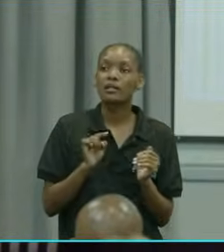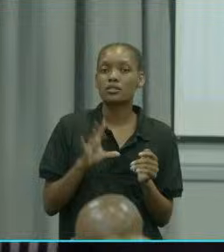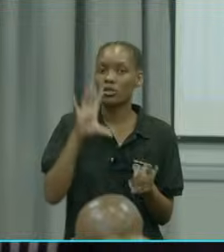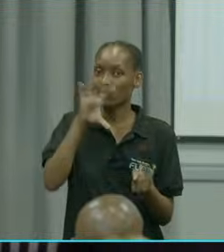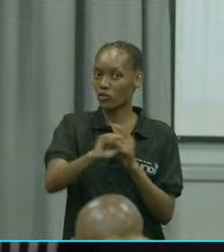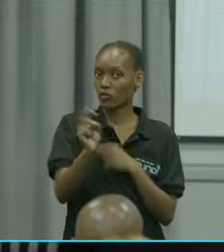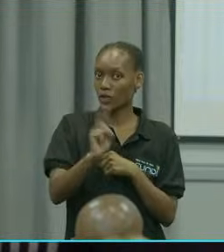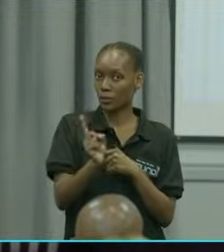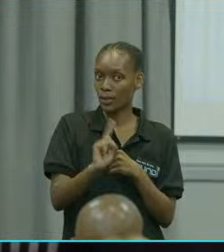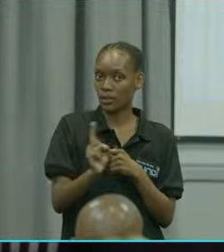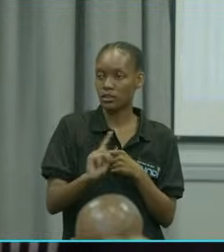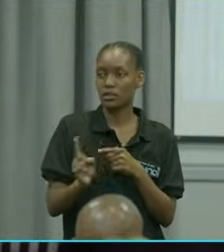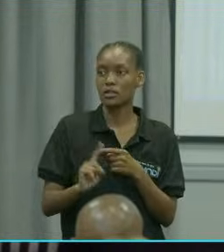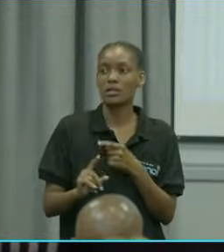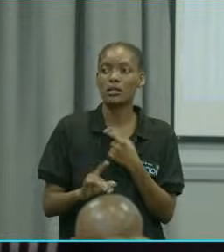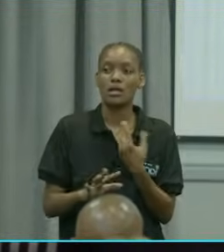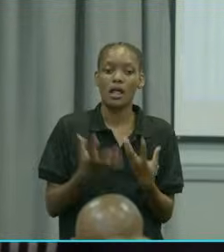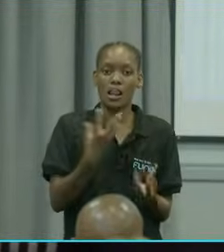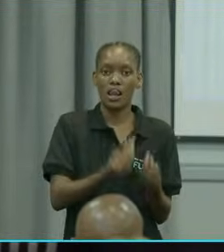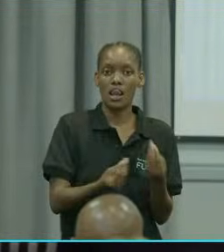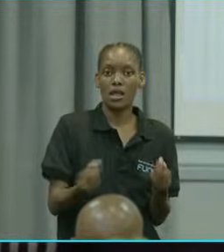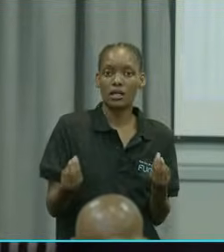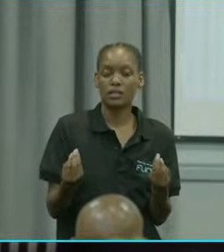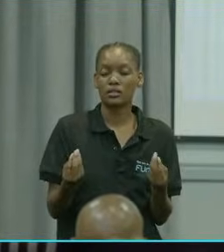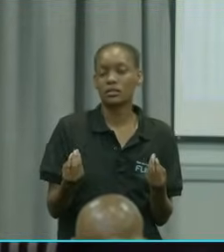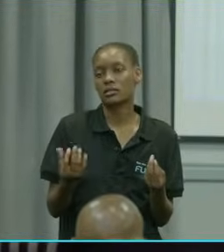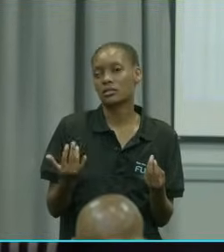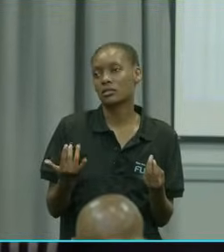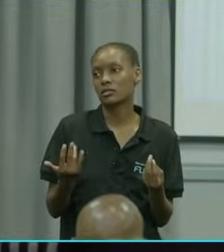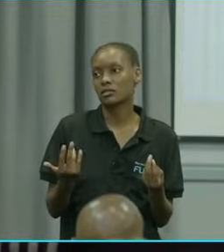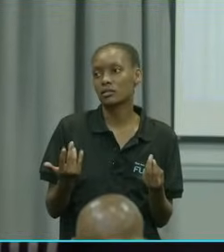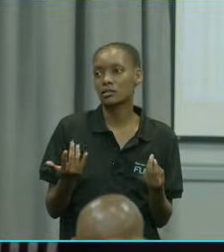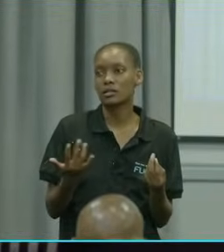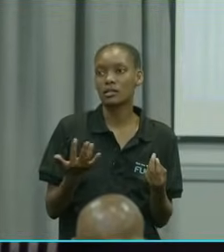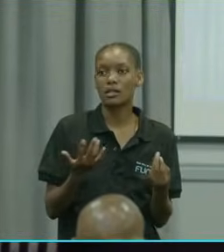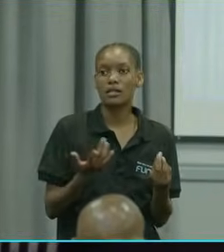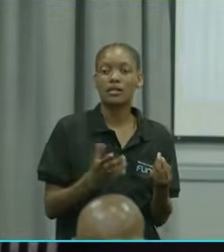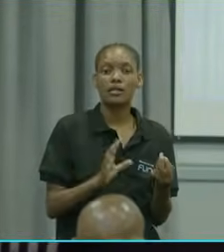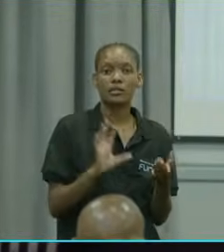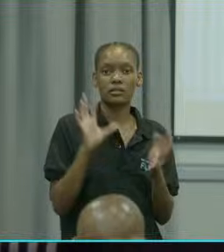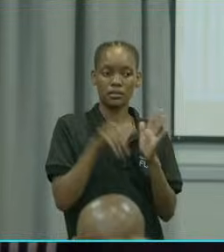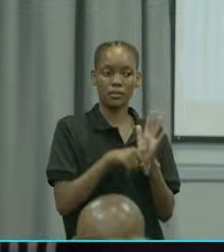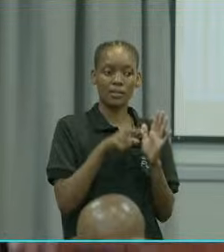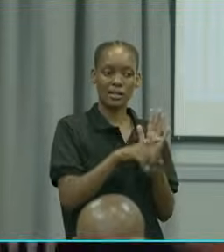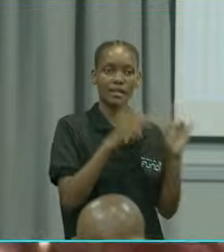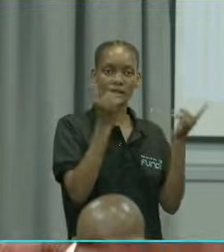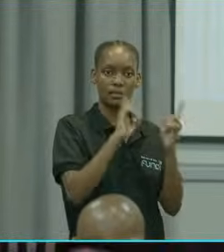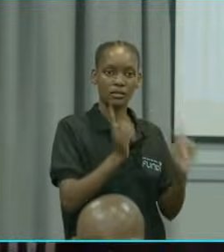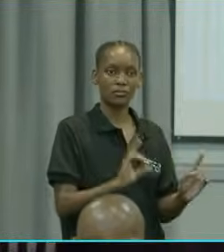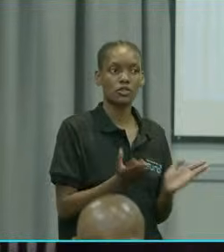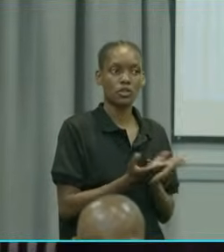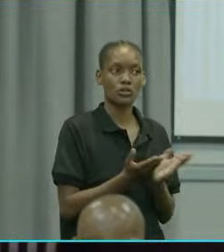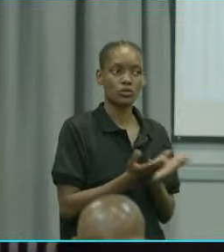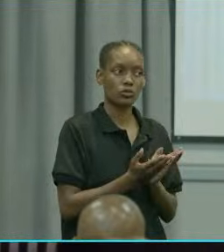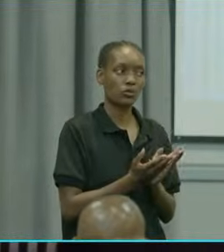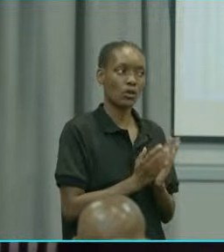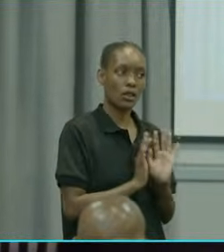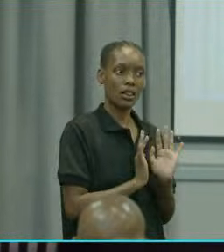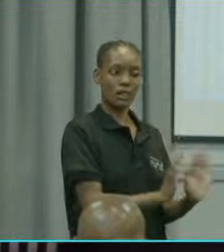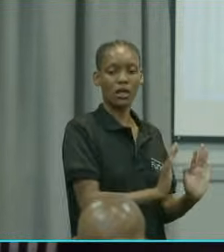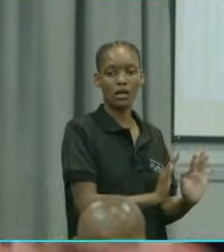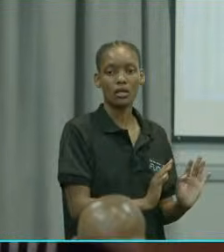that learners with disabilities are locked in special schools, but you already have them in public ordinary schools, so